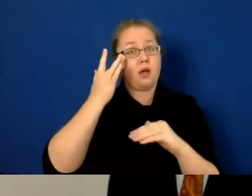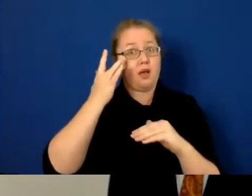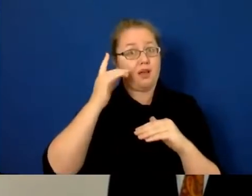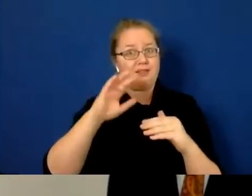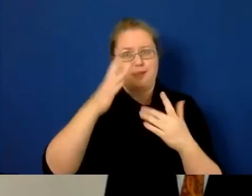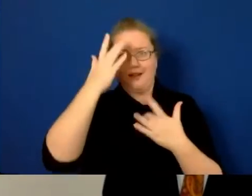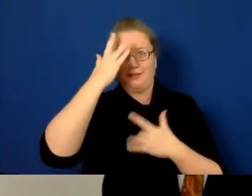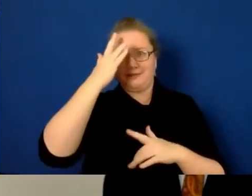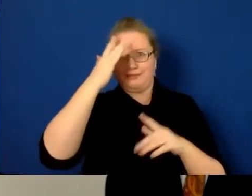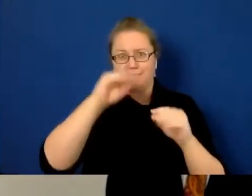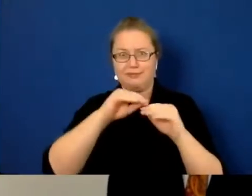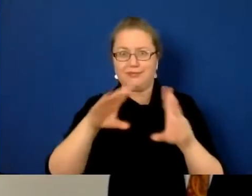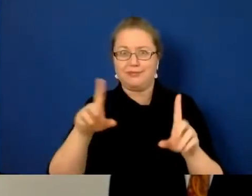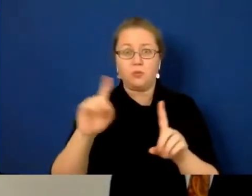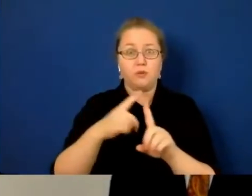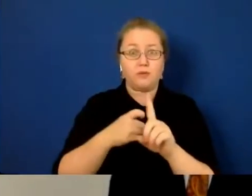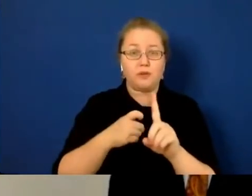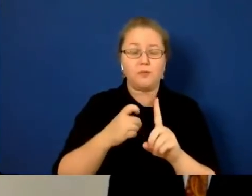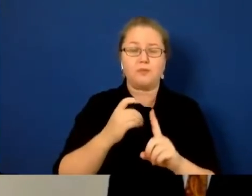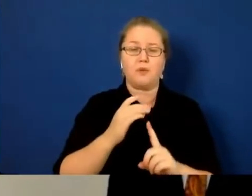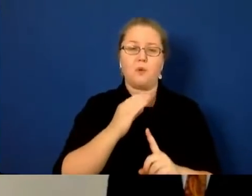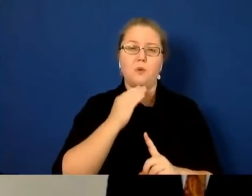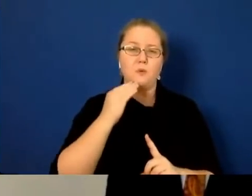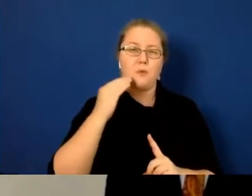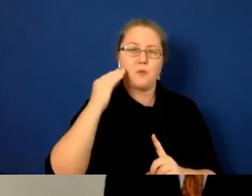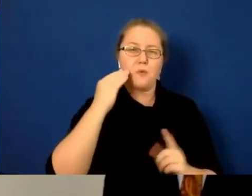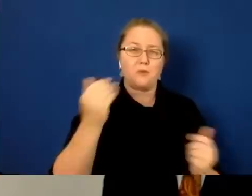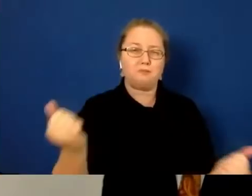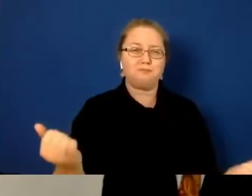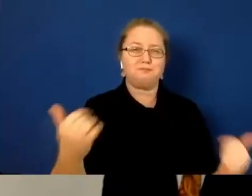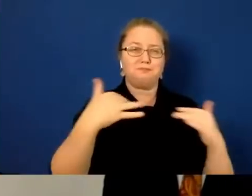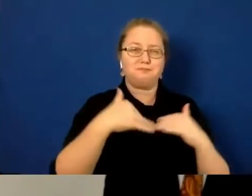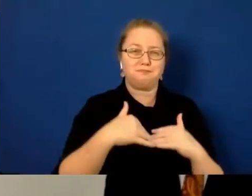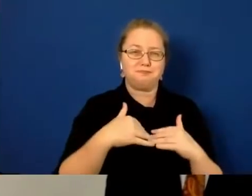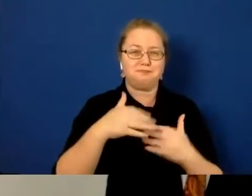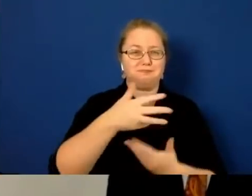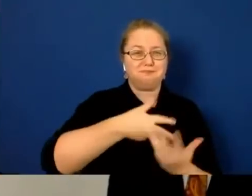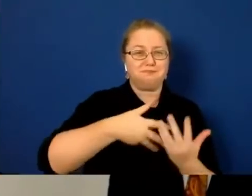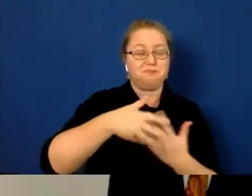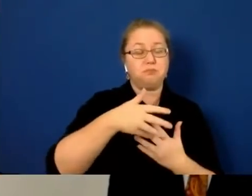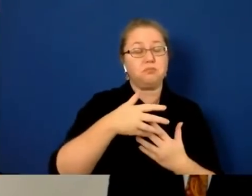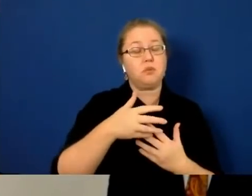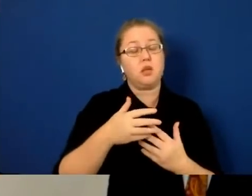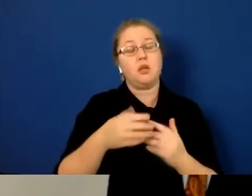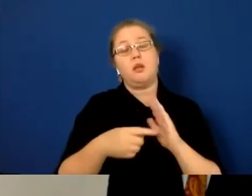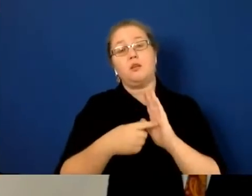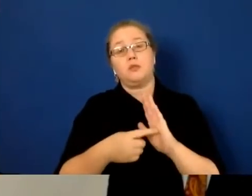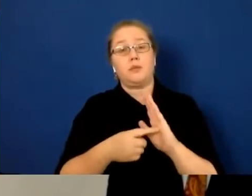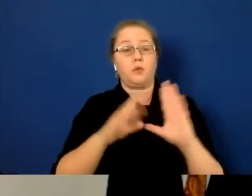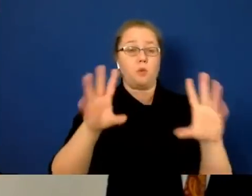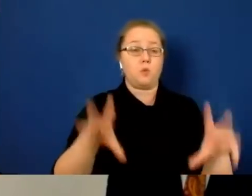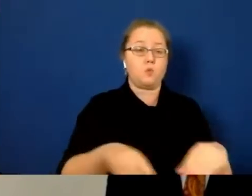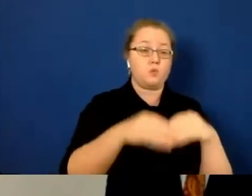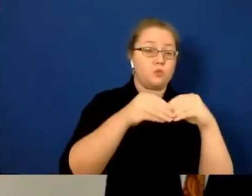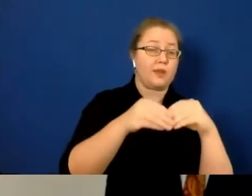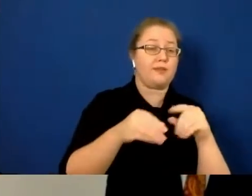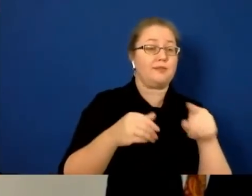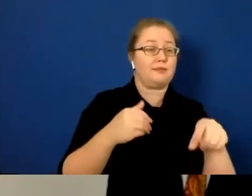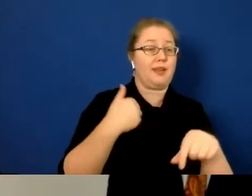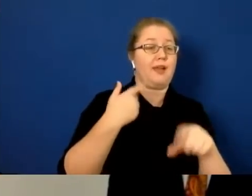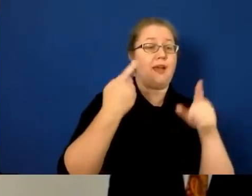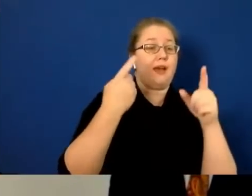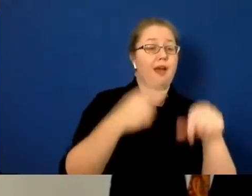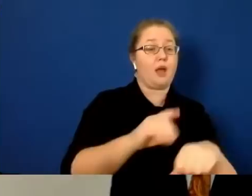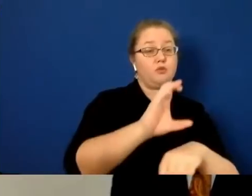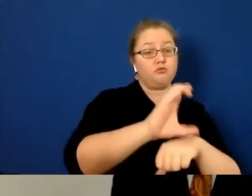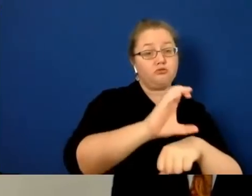happened in the summer when we started to see parties and in vacation rentals. And so this order that I put in